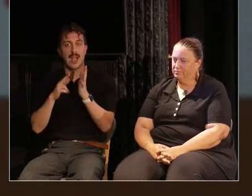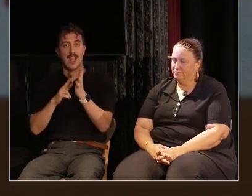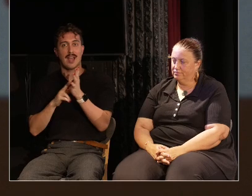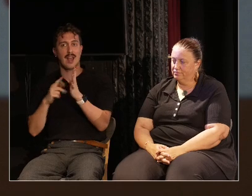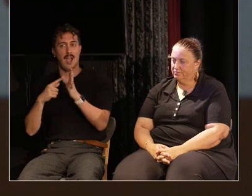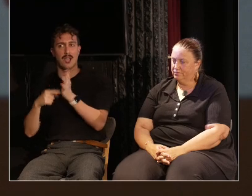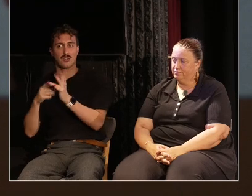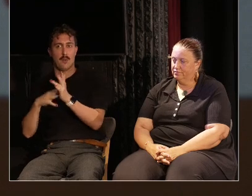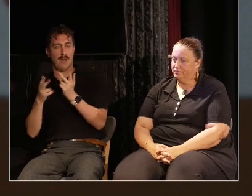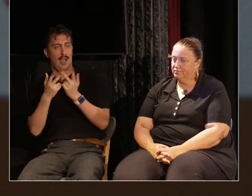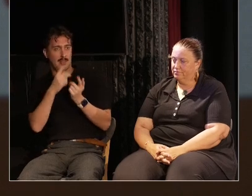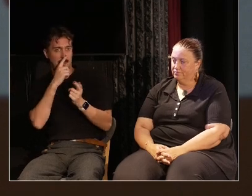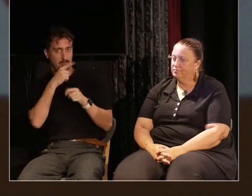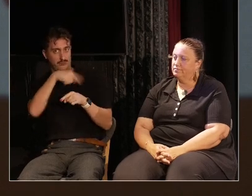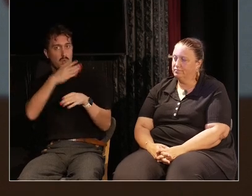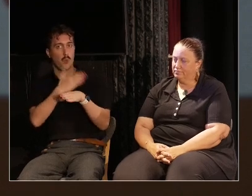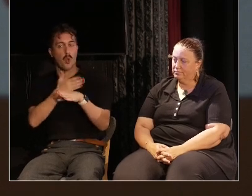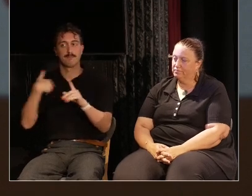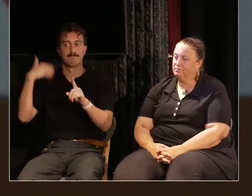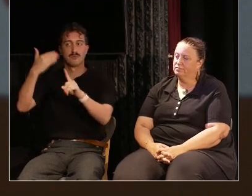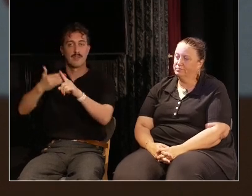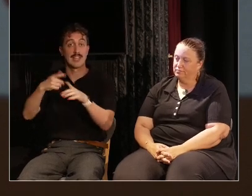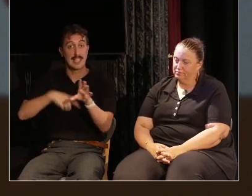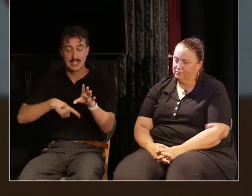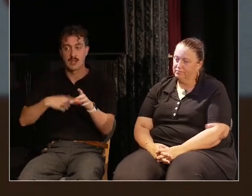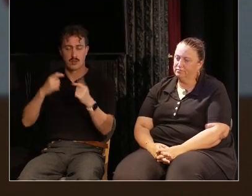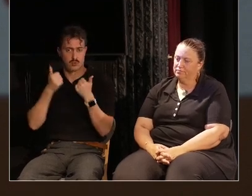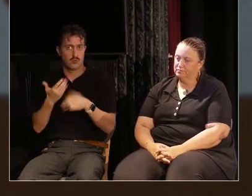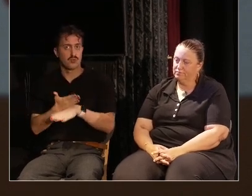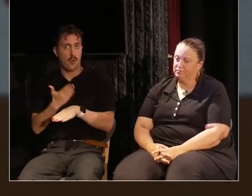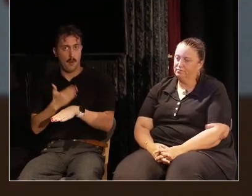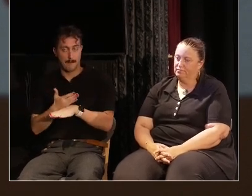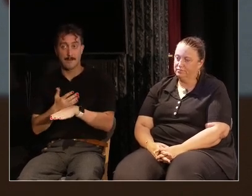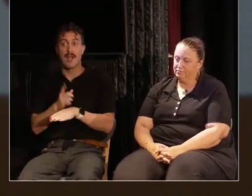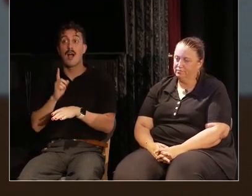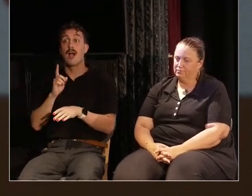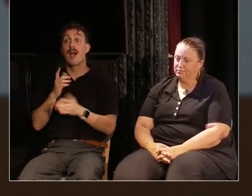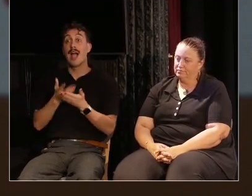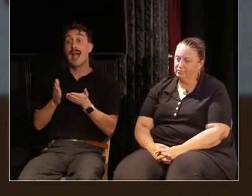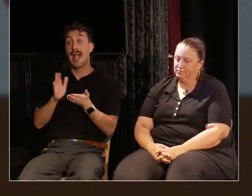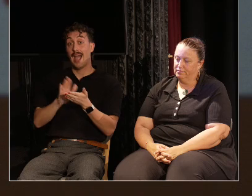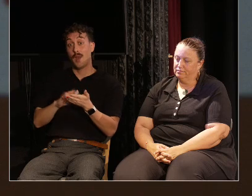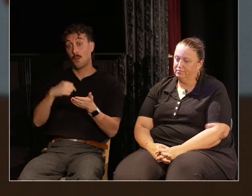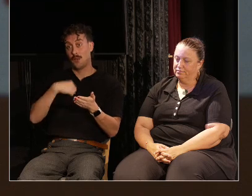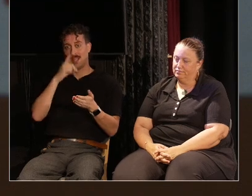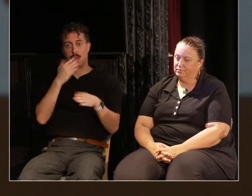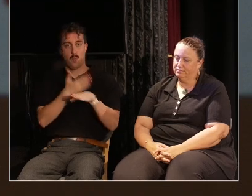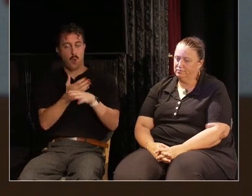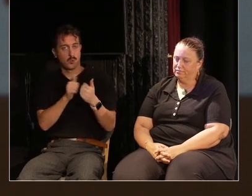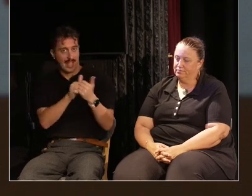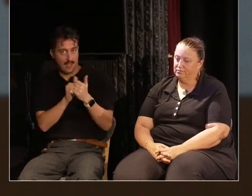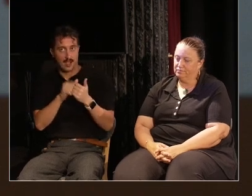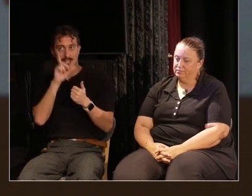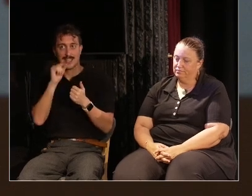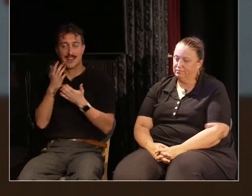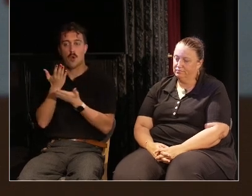done a great job. And where we can work together, I think we can seek to depoliticise, and I think we can actually